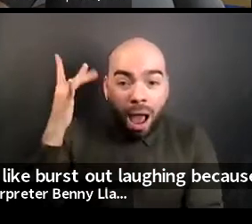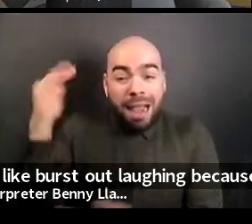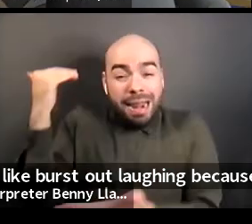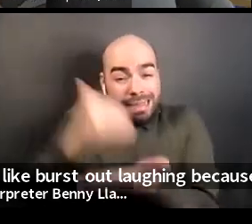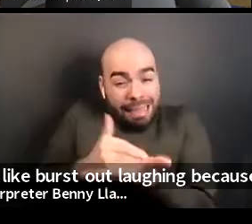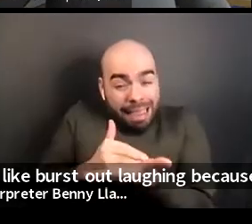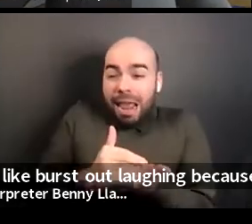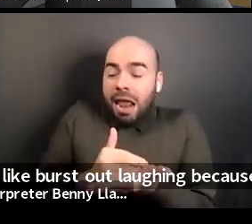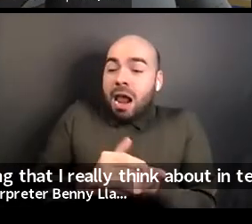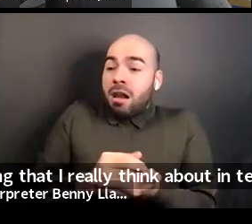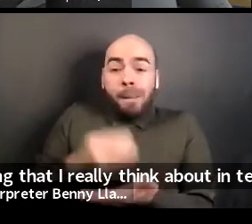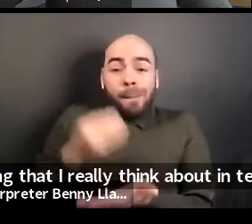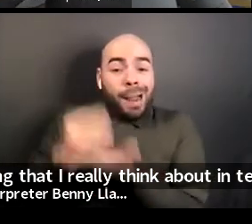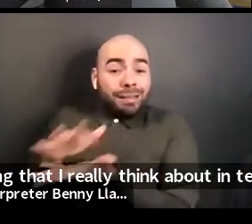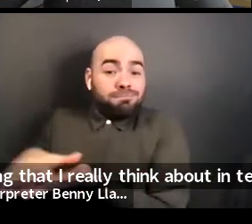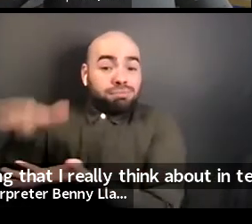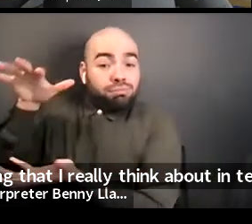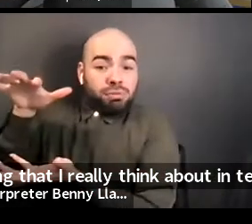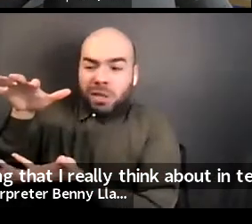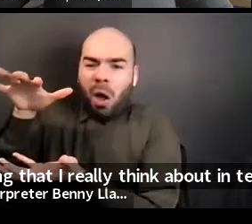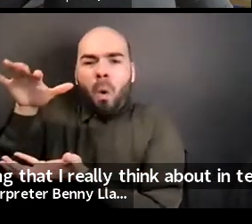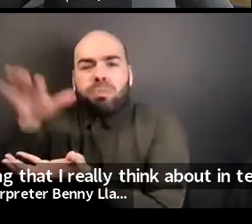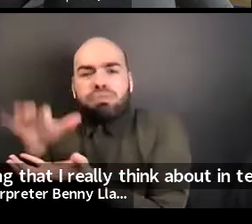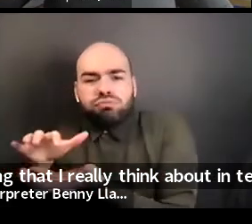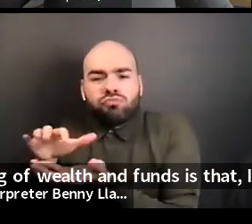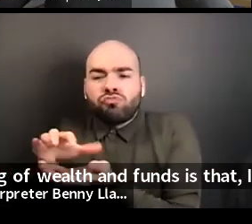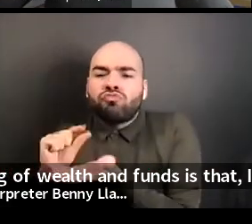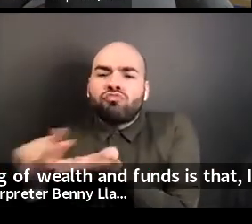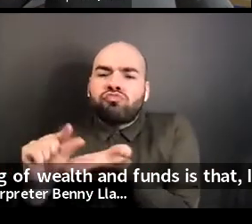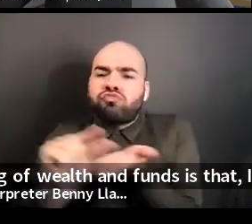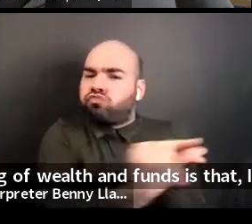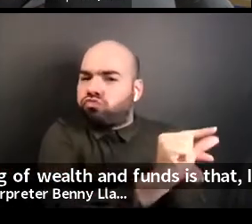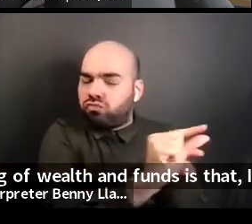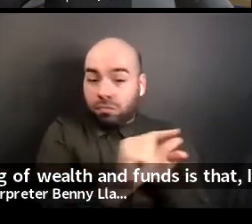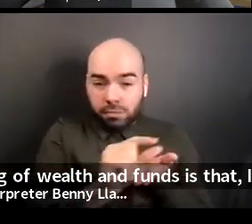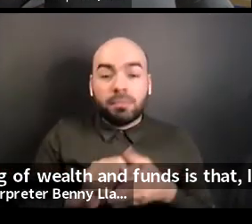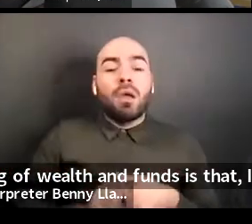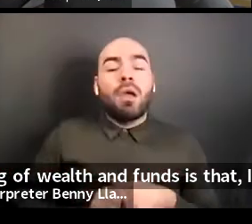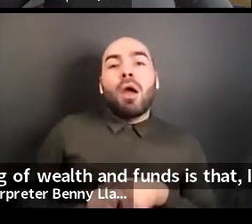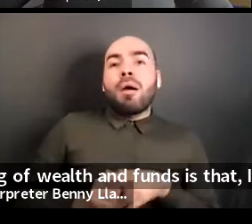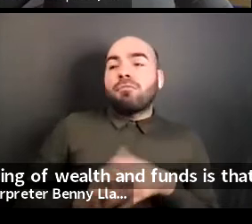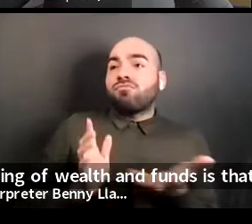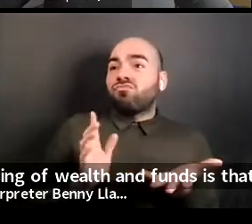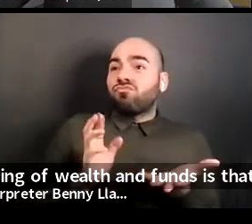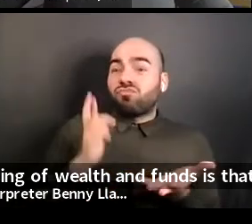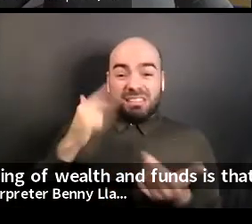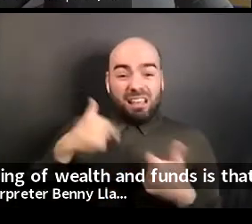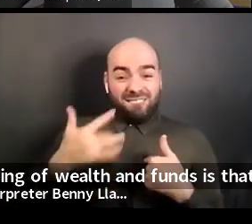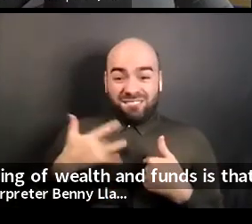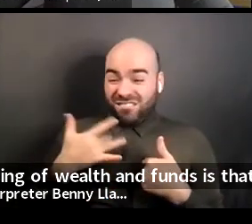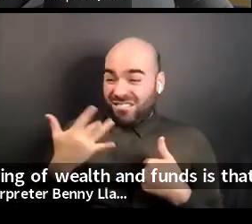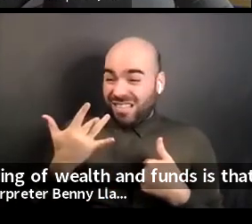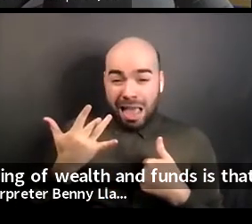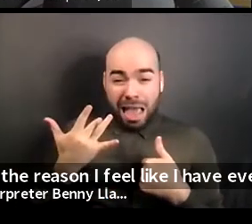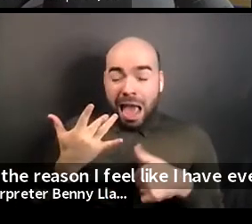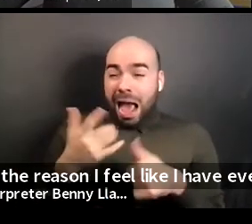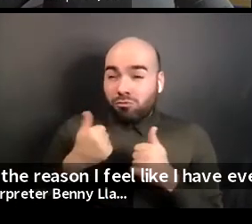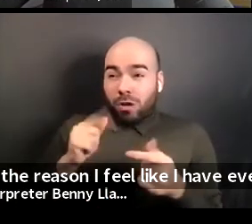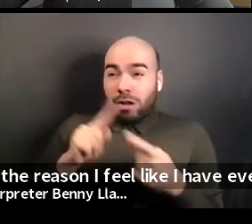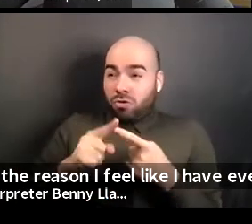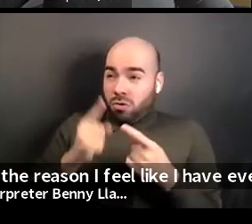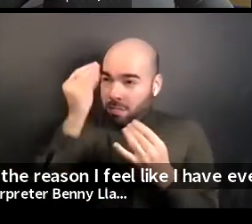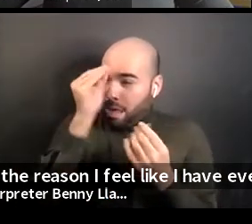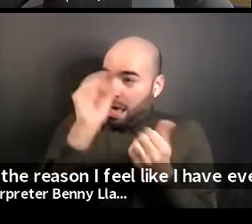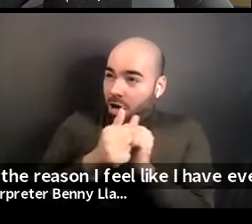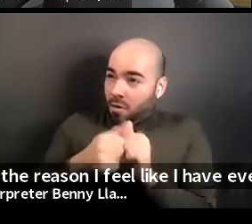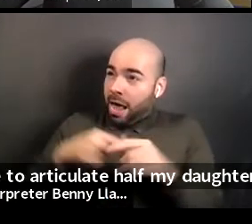of wealth and funds is that, I mean, primarily the reason I feel like I have even been able to articulate half my thoughts here is sometimes I